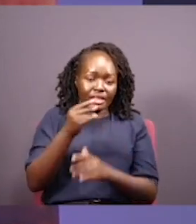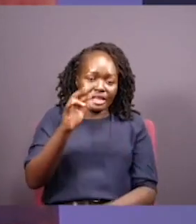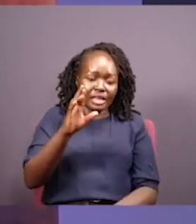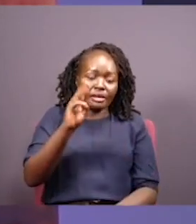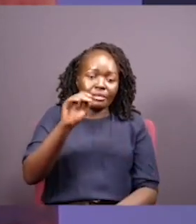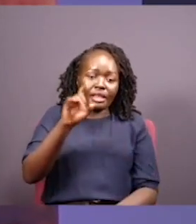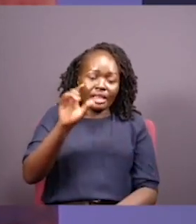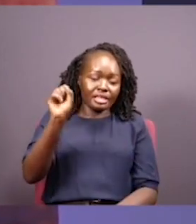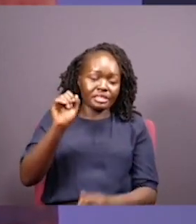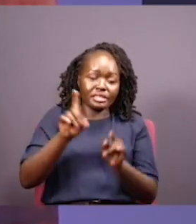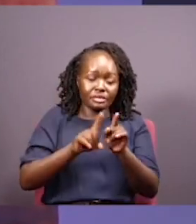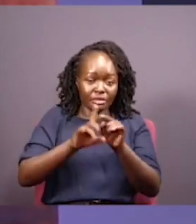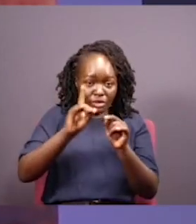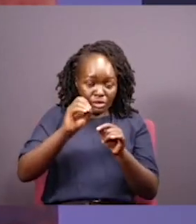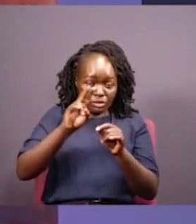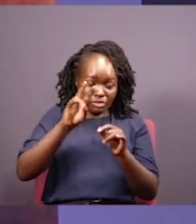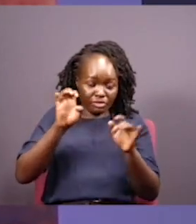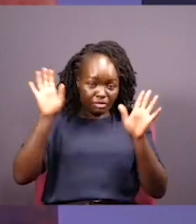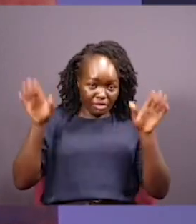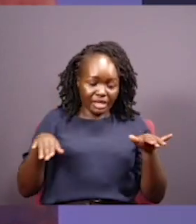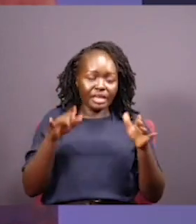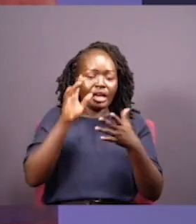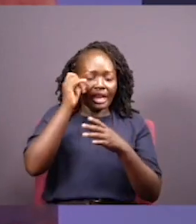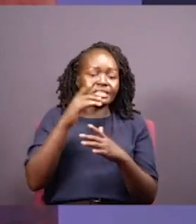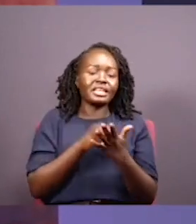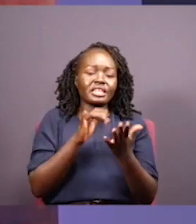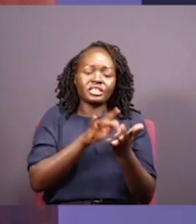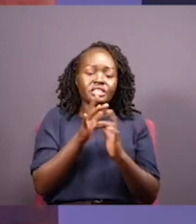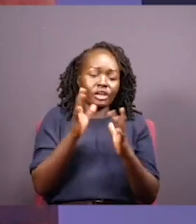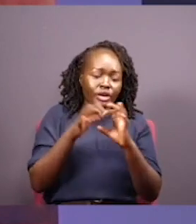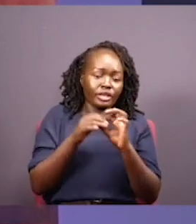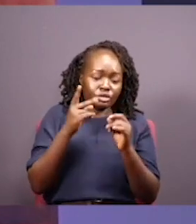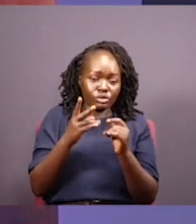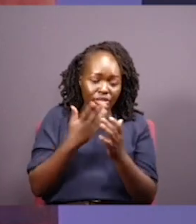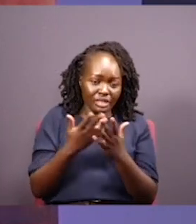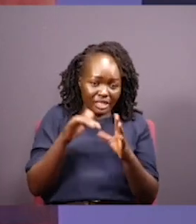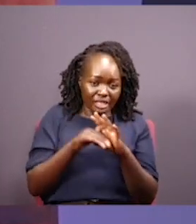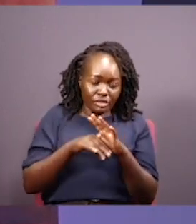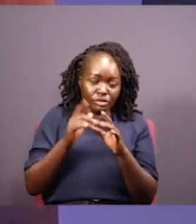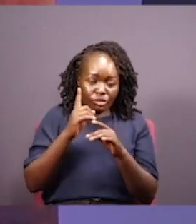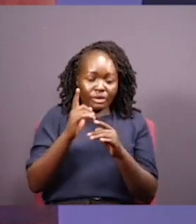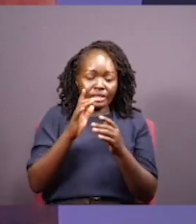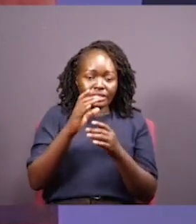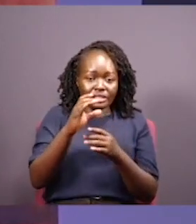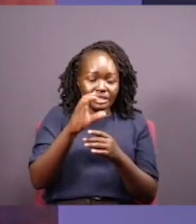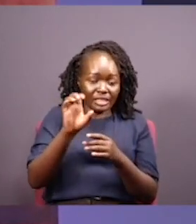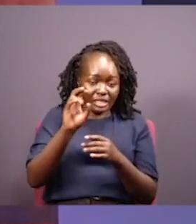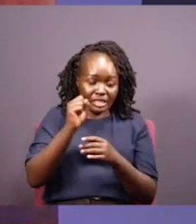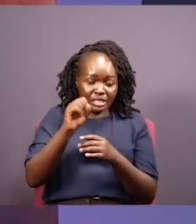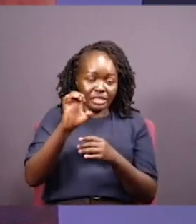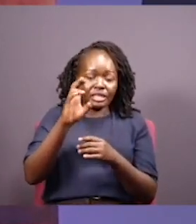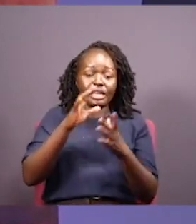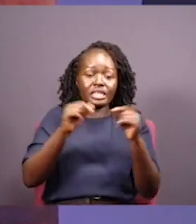Now, notice that Jesus connects these two metaphors into one sentence, implying that these